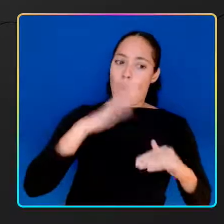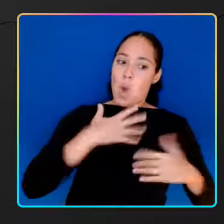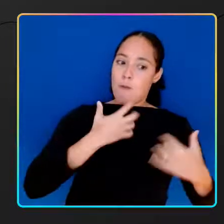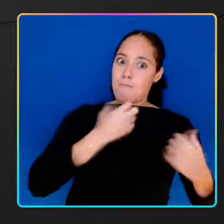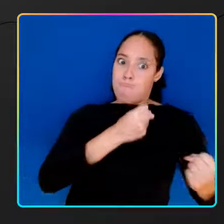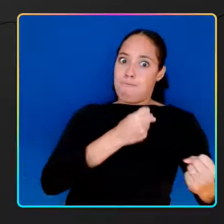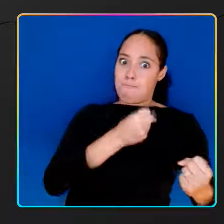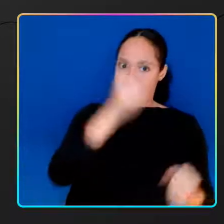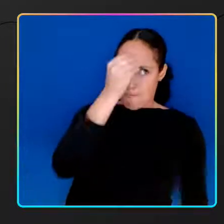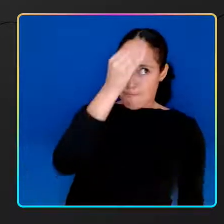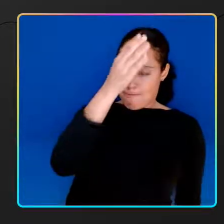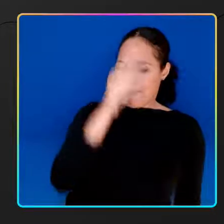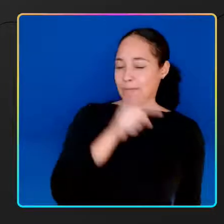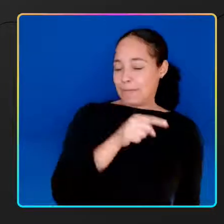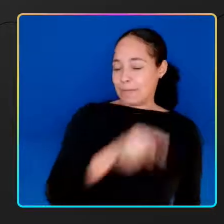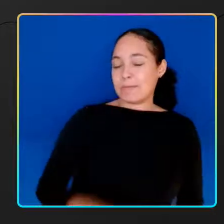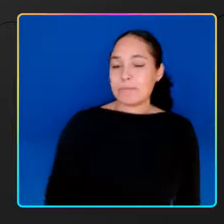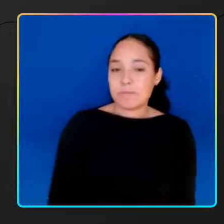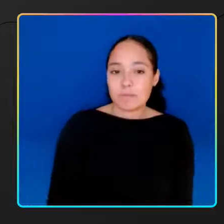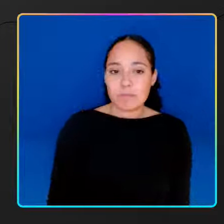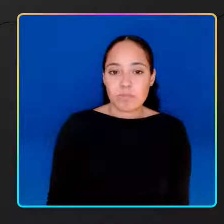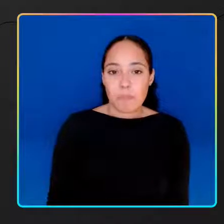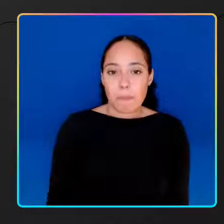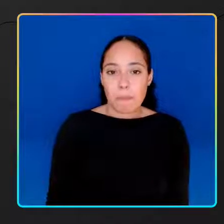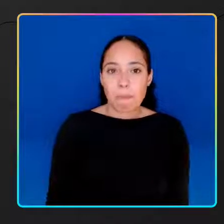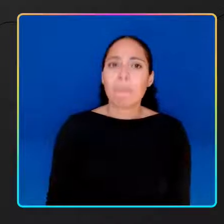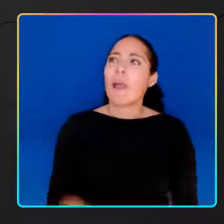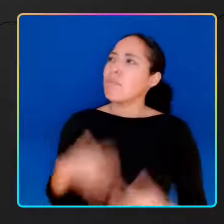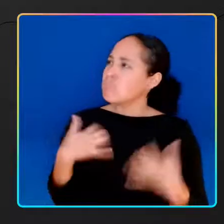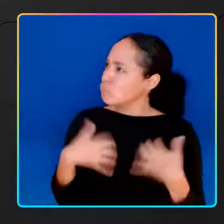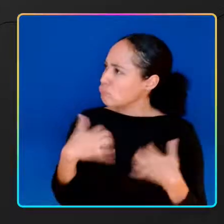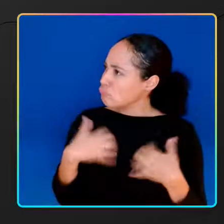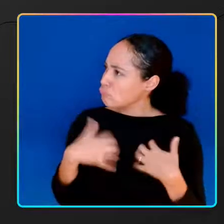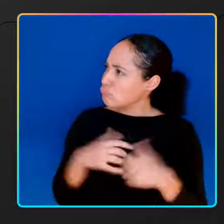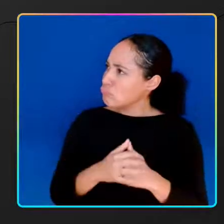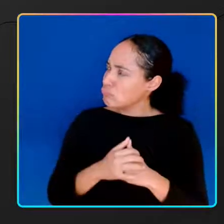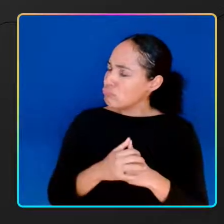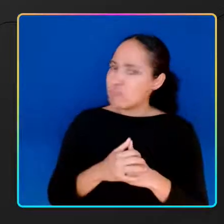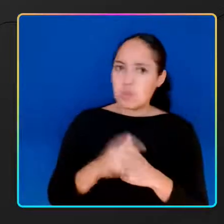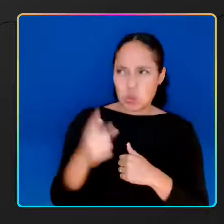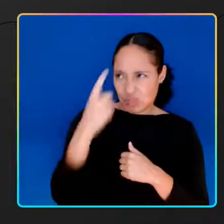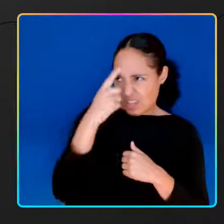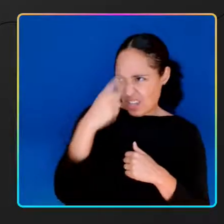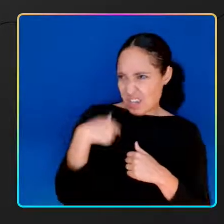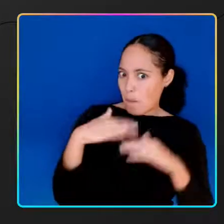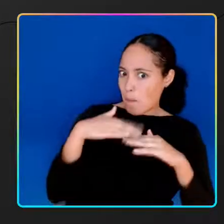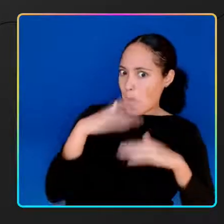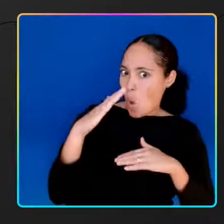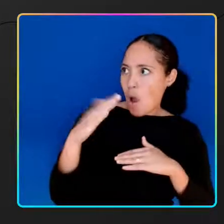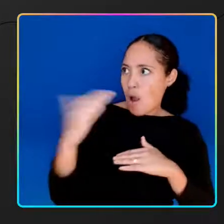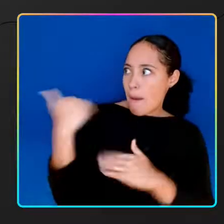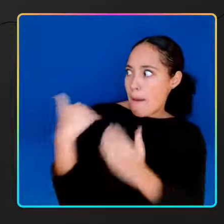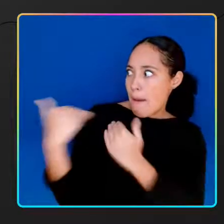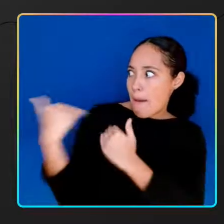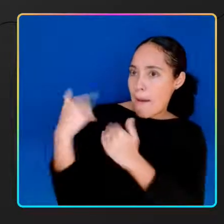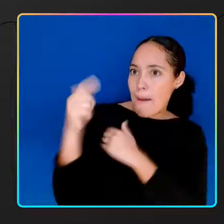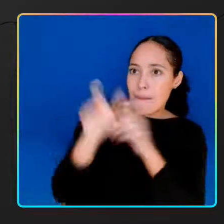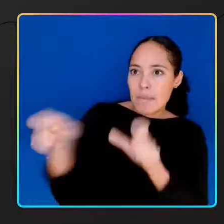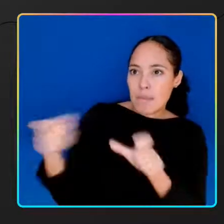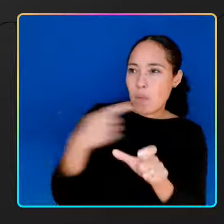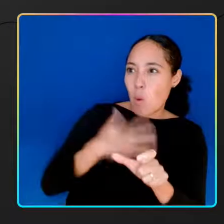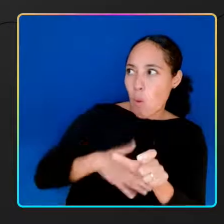Excellent. That's an interesting one. Are you finding there's demand for that as well? I'm sure a few of our viewers have strong